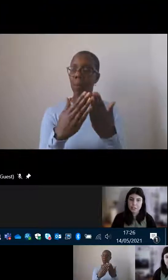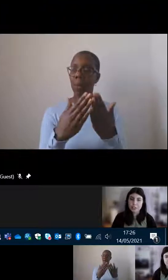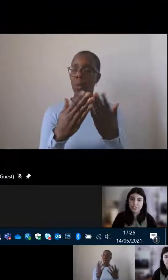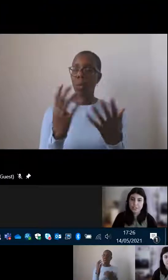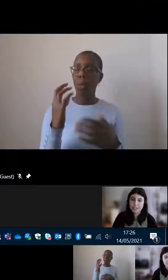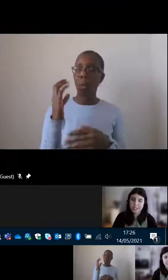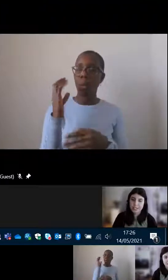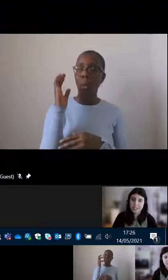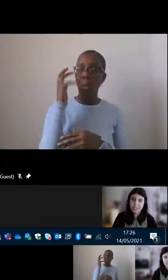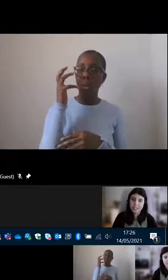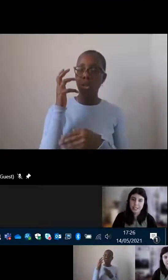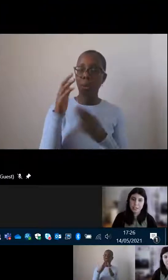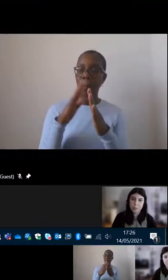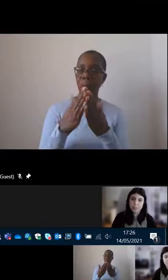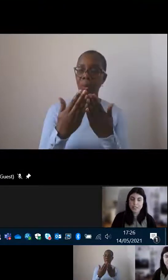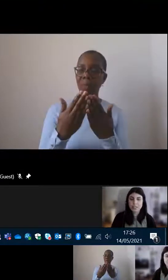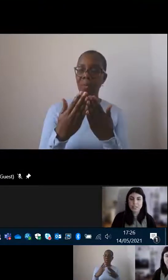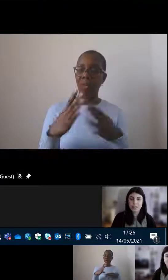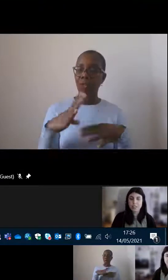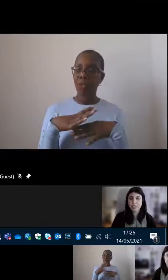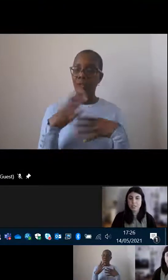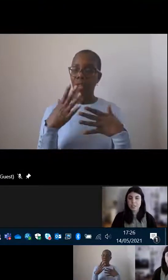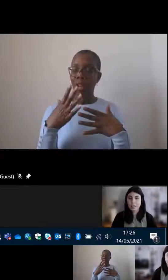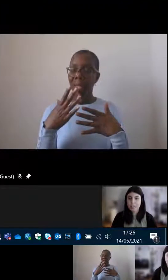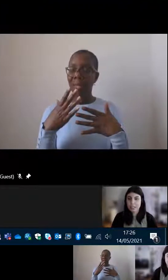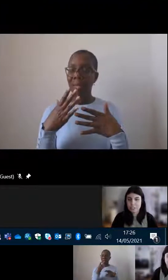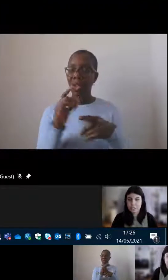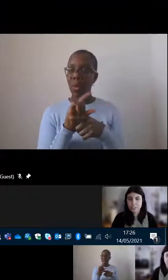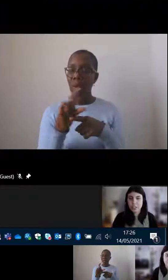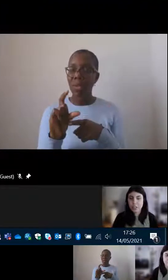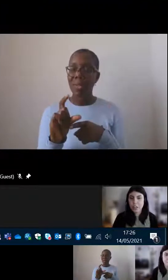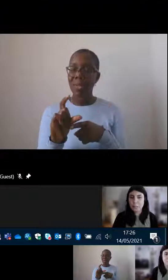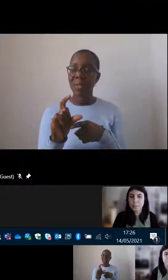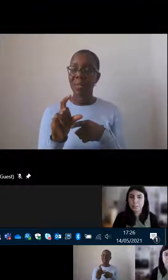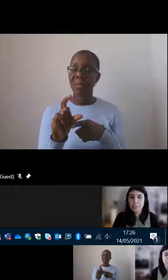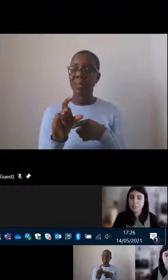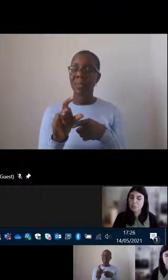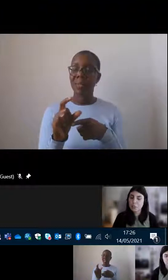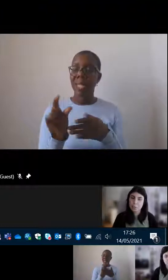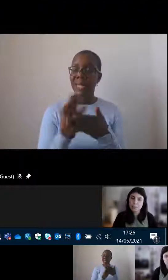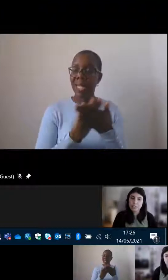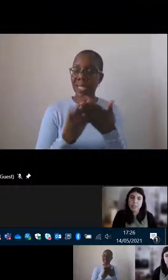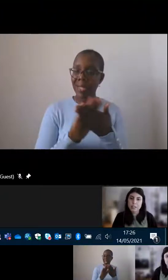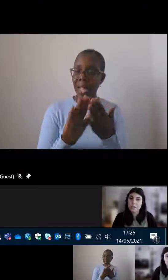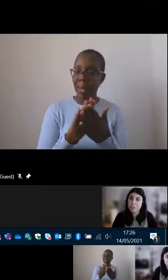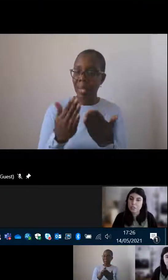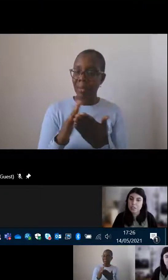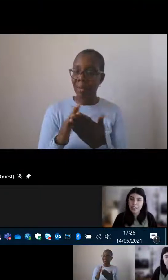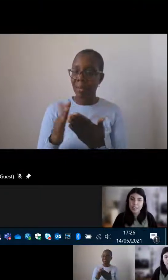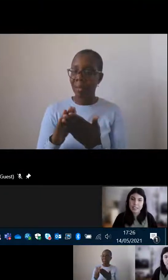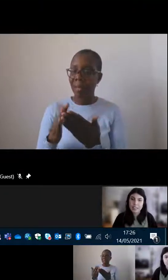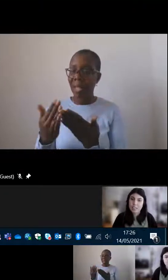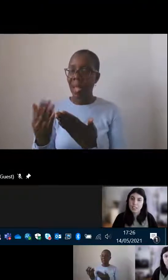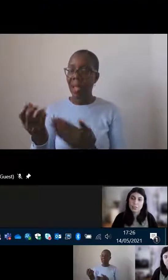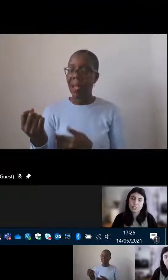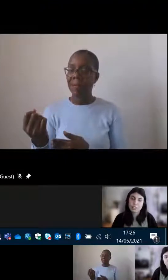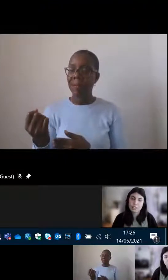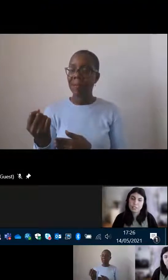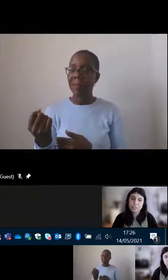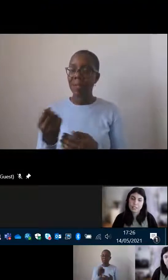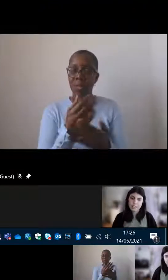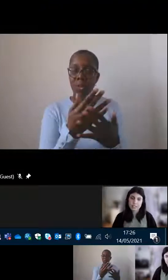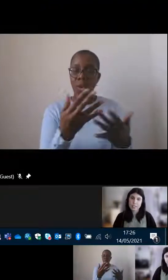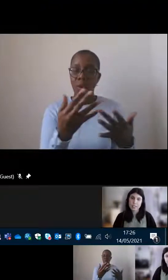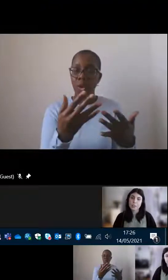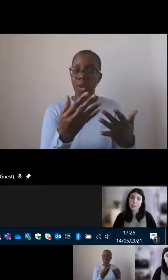and free courses and encyclopedias. So they've managed to take so much of their resource online, which